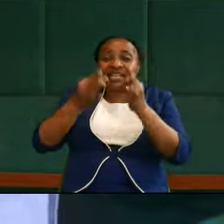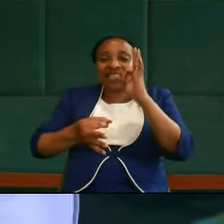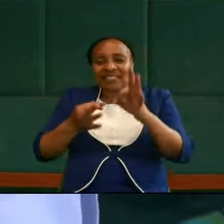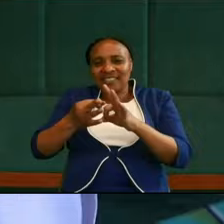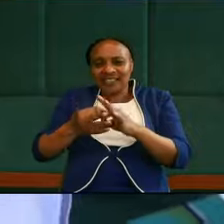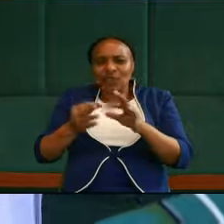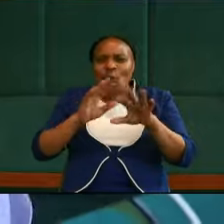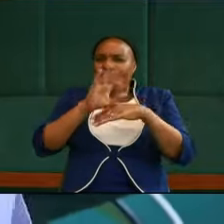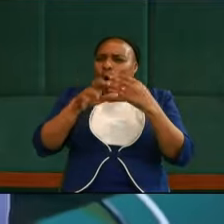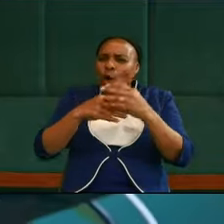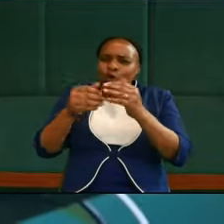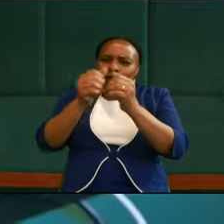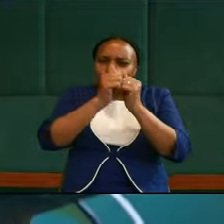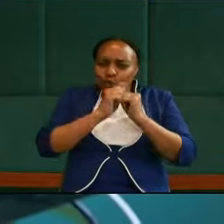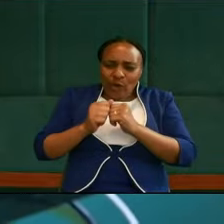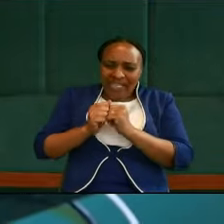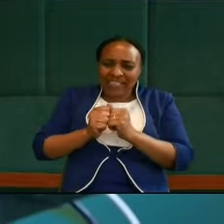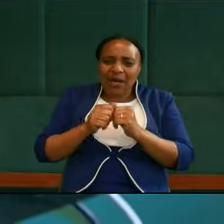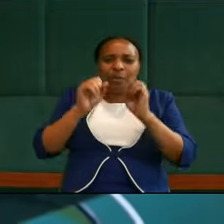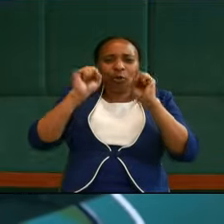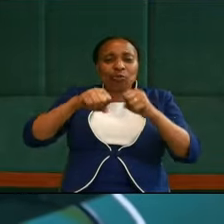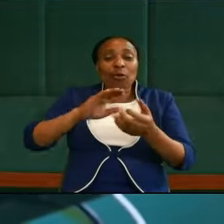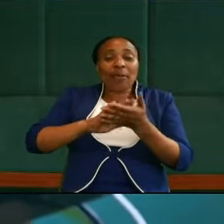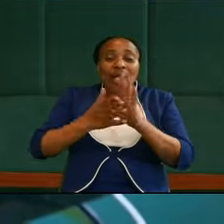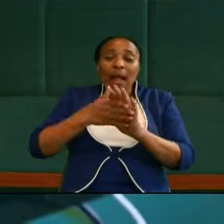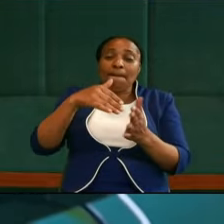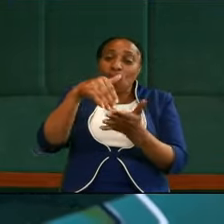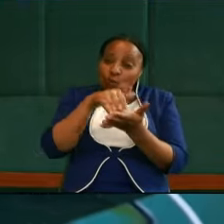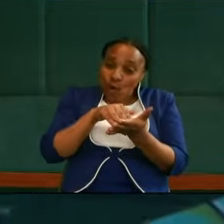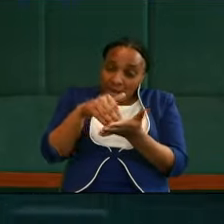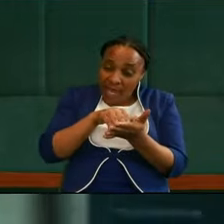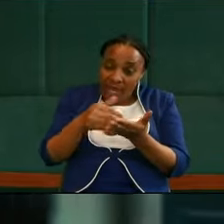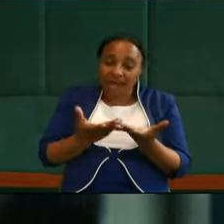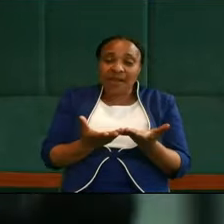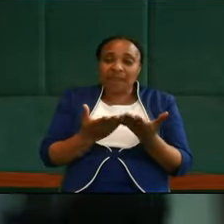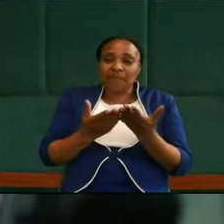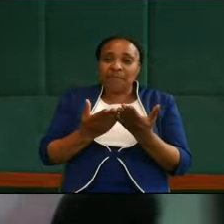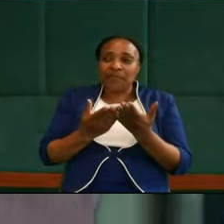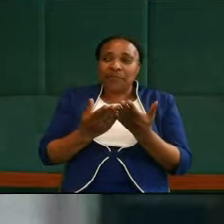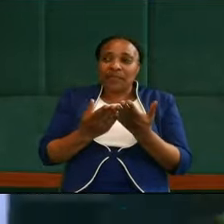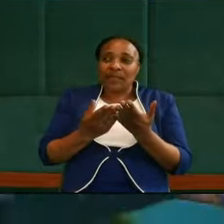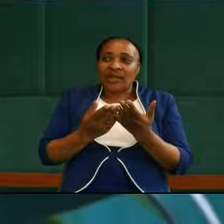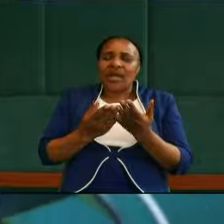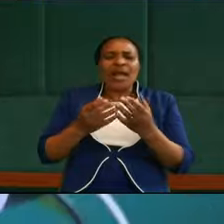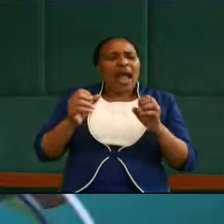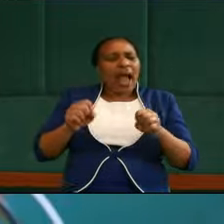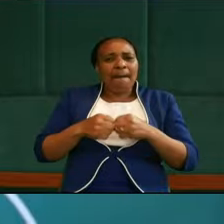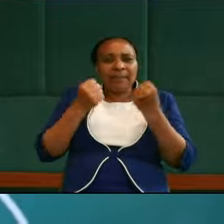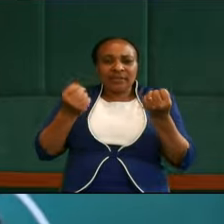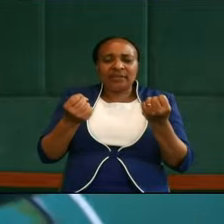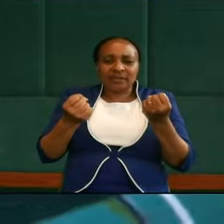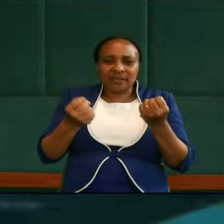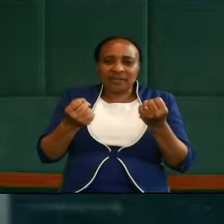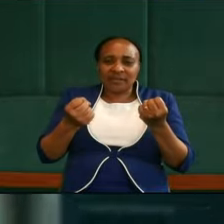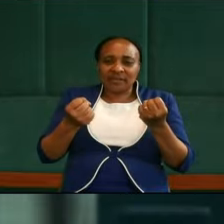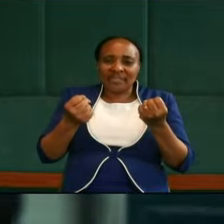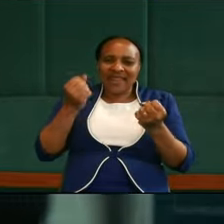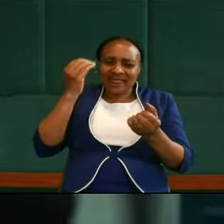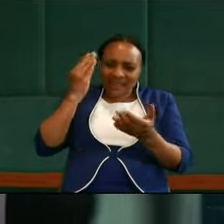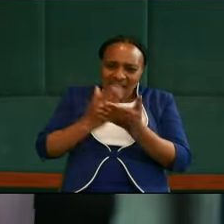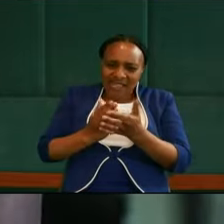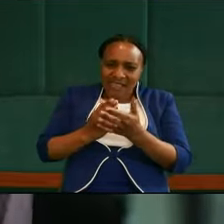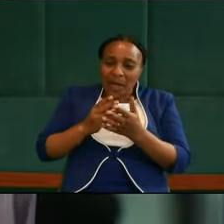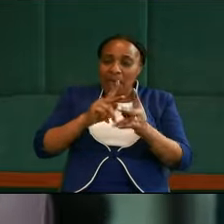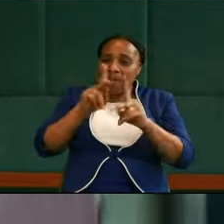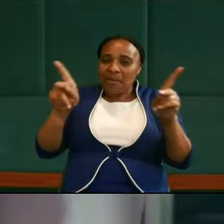ones going to perpetuate wickedness to innocent people. It's not just on the spiritual level. It happens at the workplace. There are